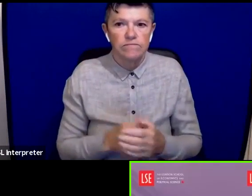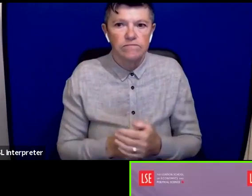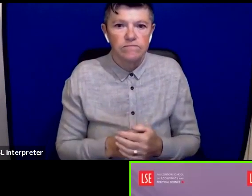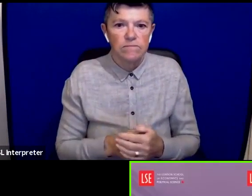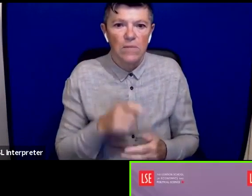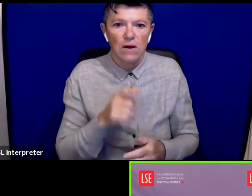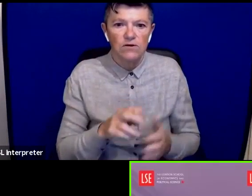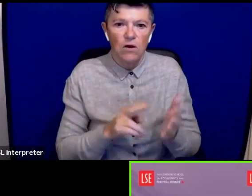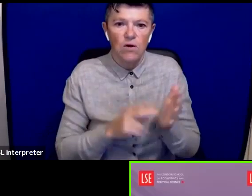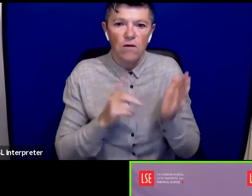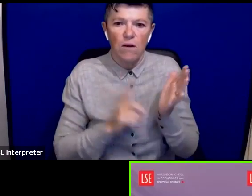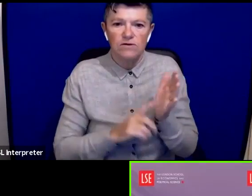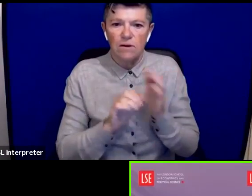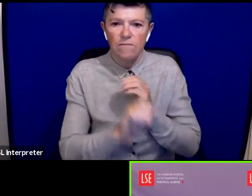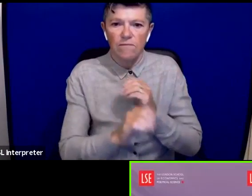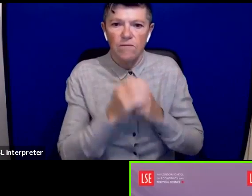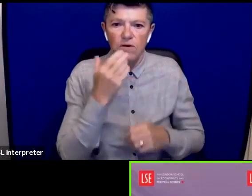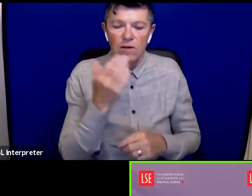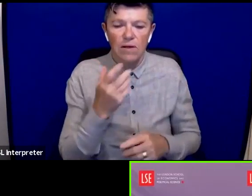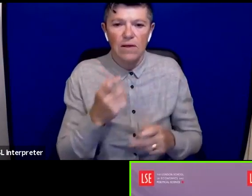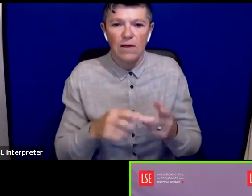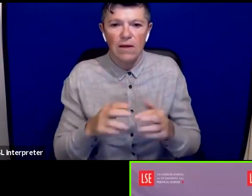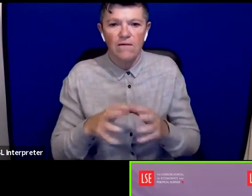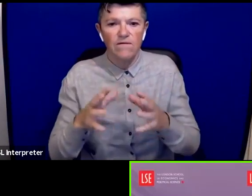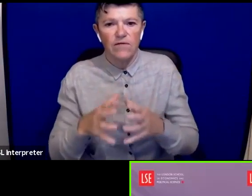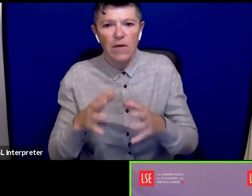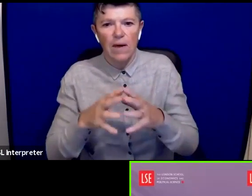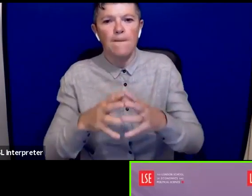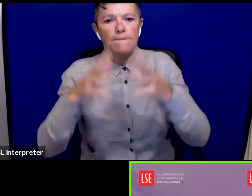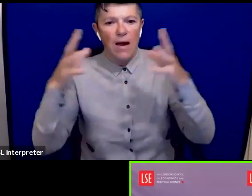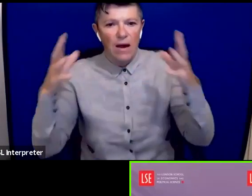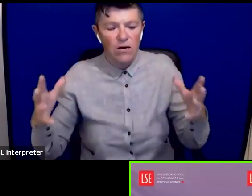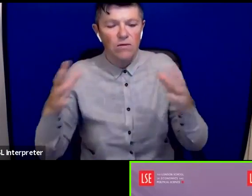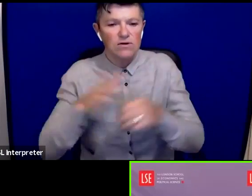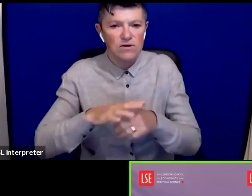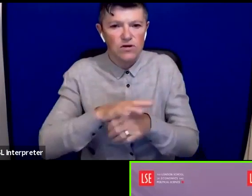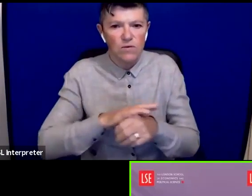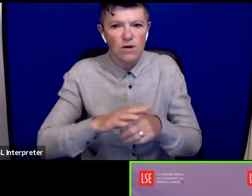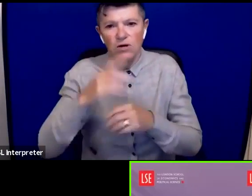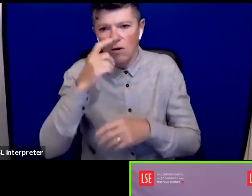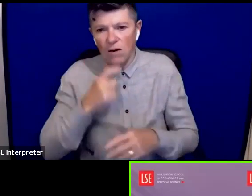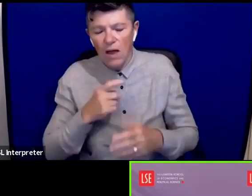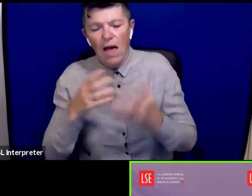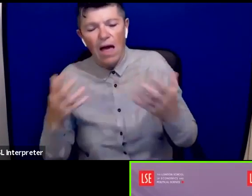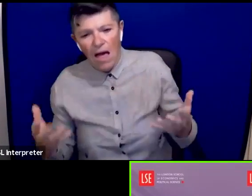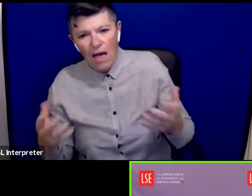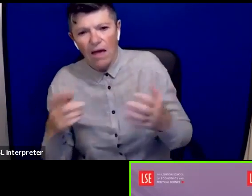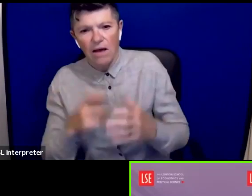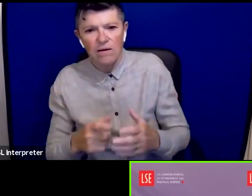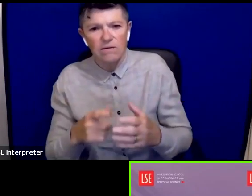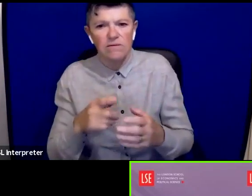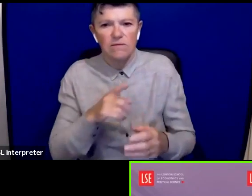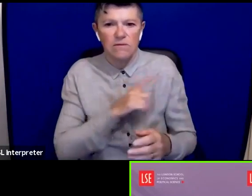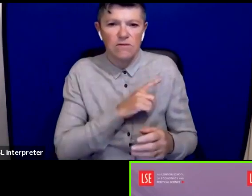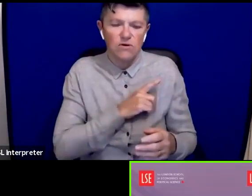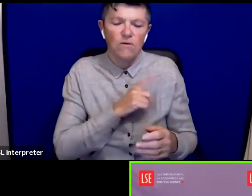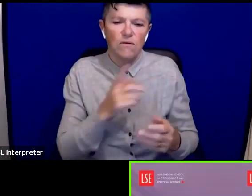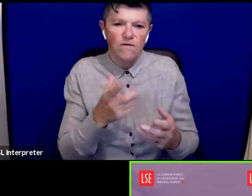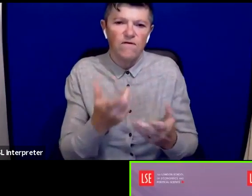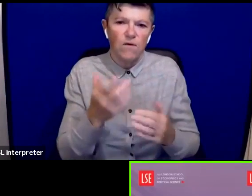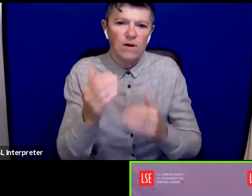presentation, if the macro situations and profiles and the sources of inequality in Latin America are so